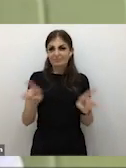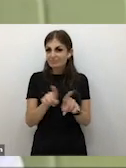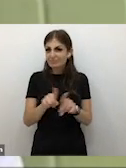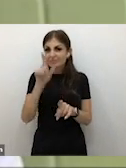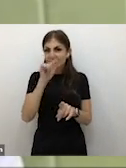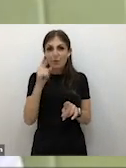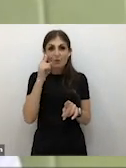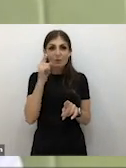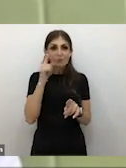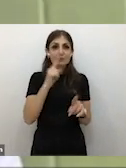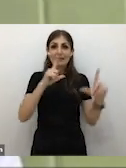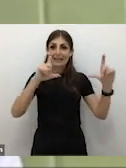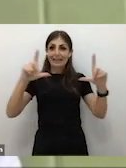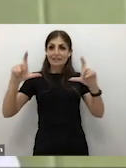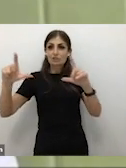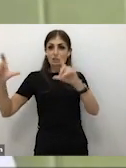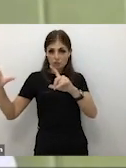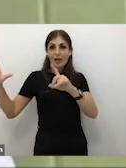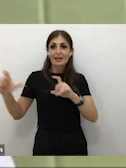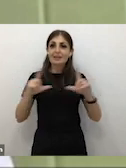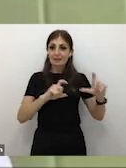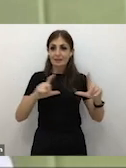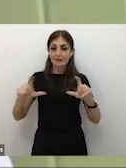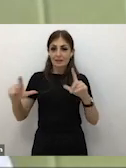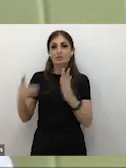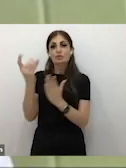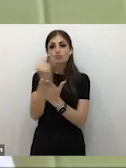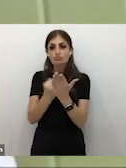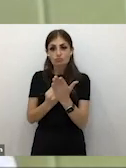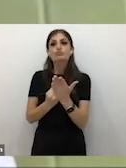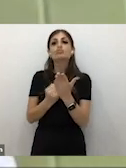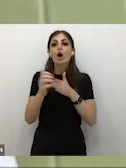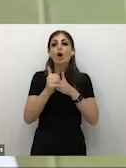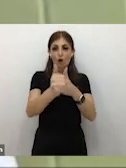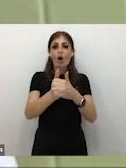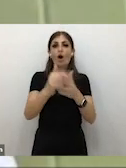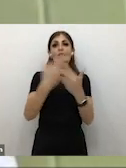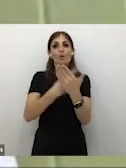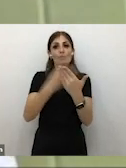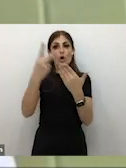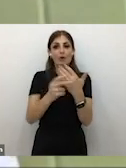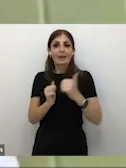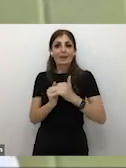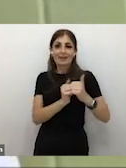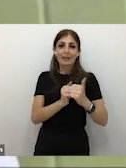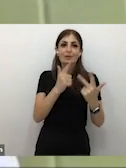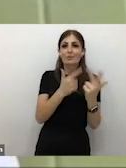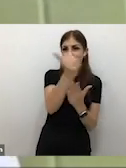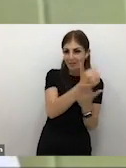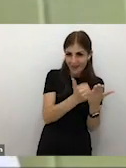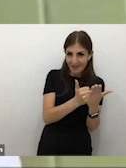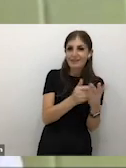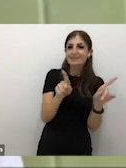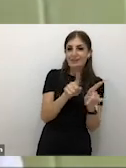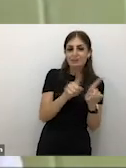an illustrated guide to the program that we have created in collaboration with an artist